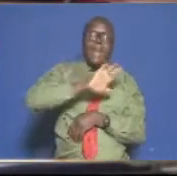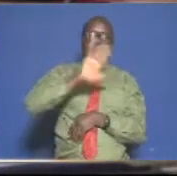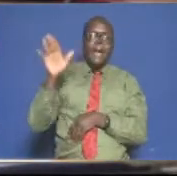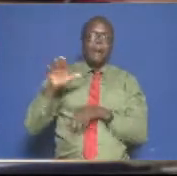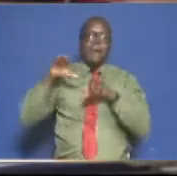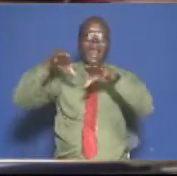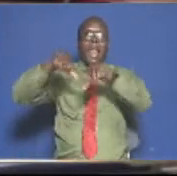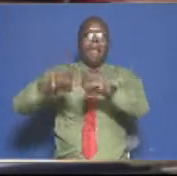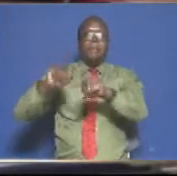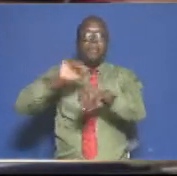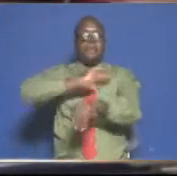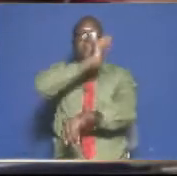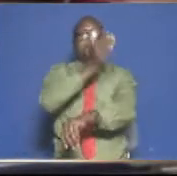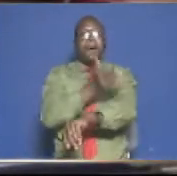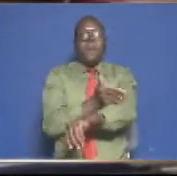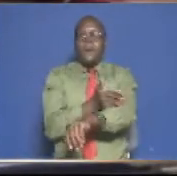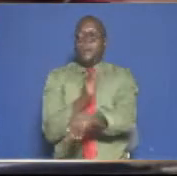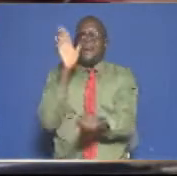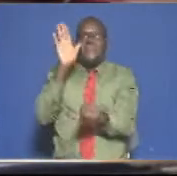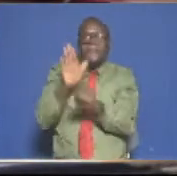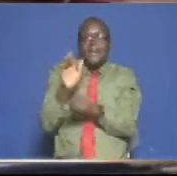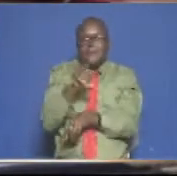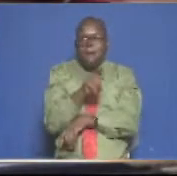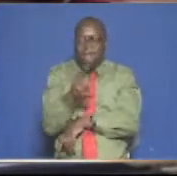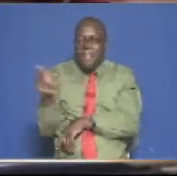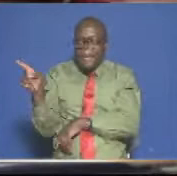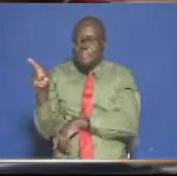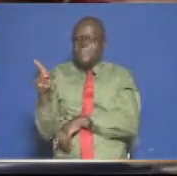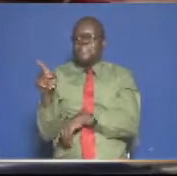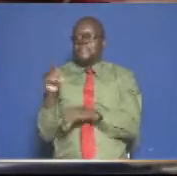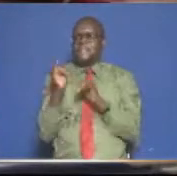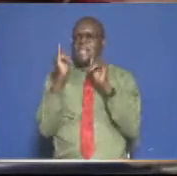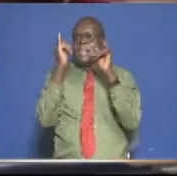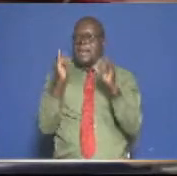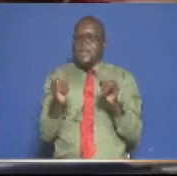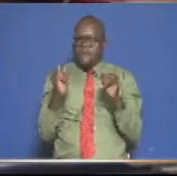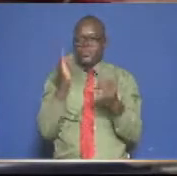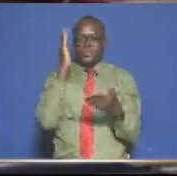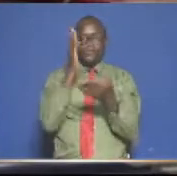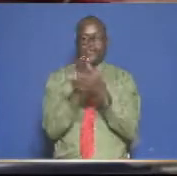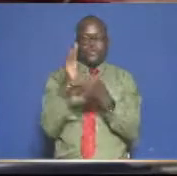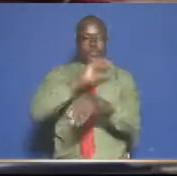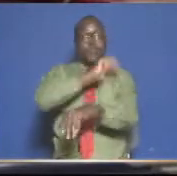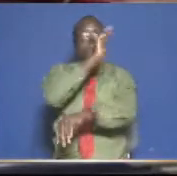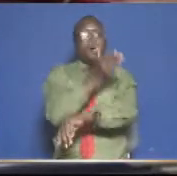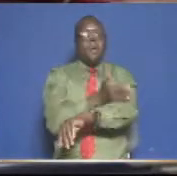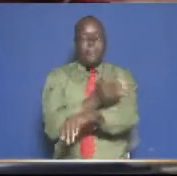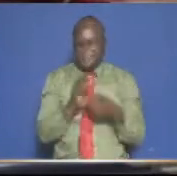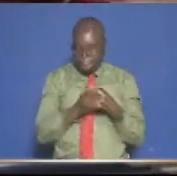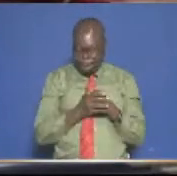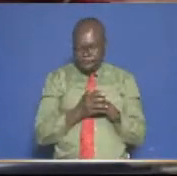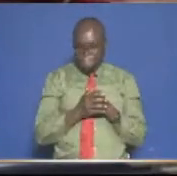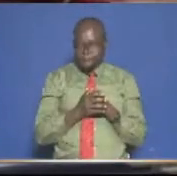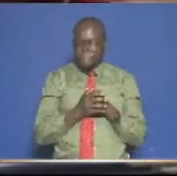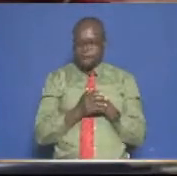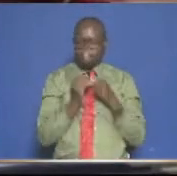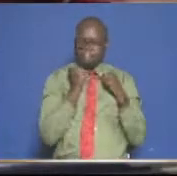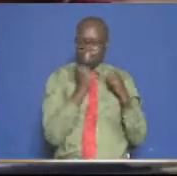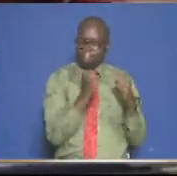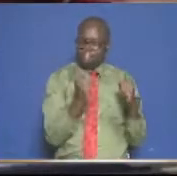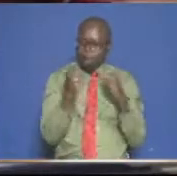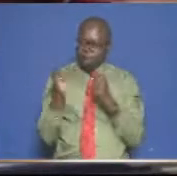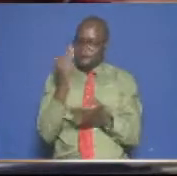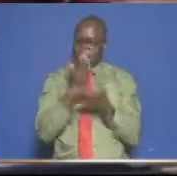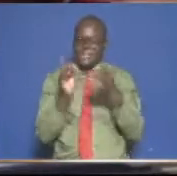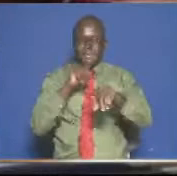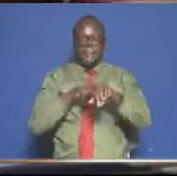gotten to power. Many of them were fairly new to real power, and they were very difficult and sometimes